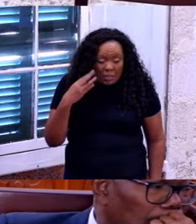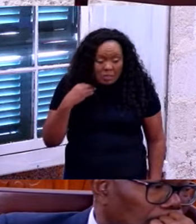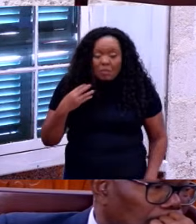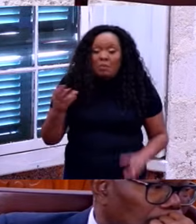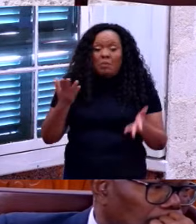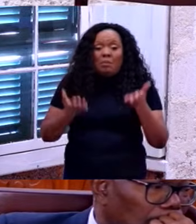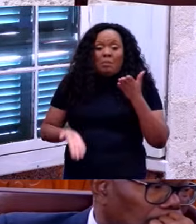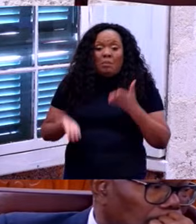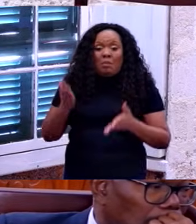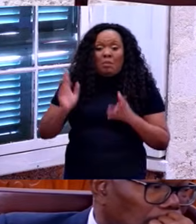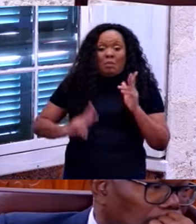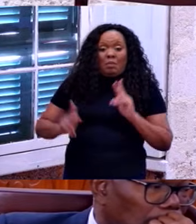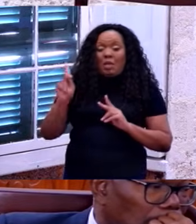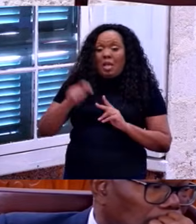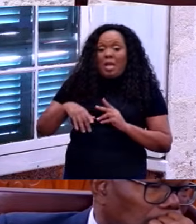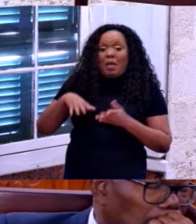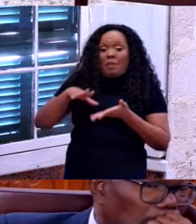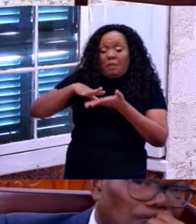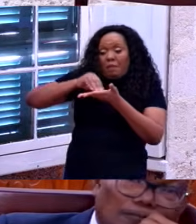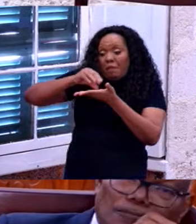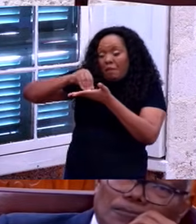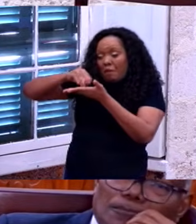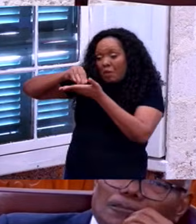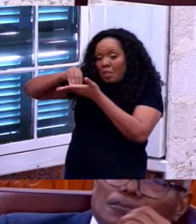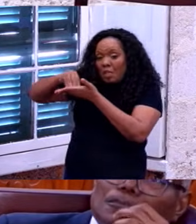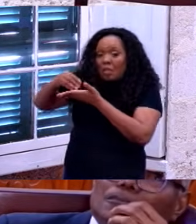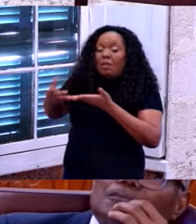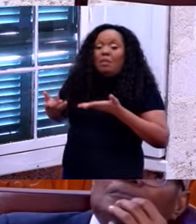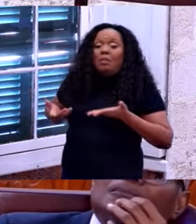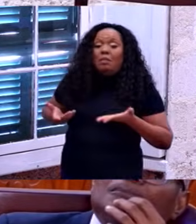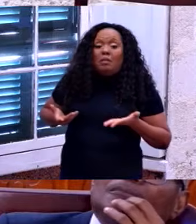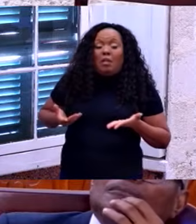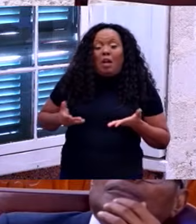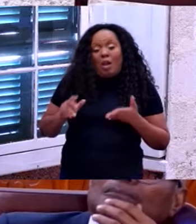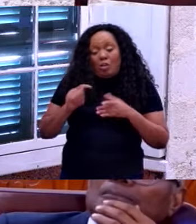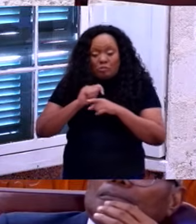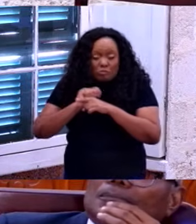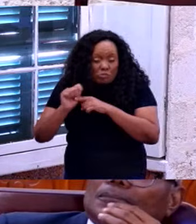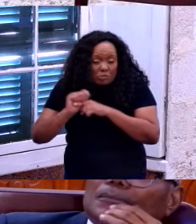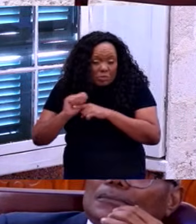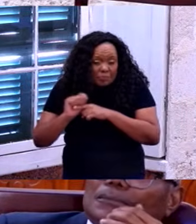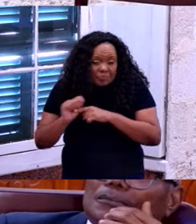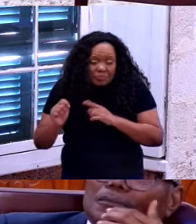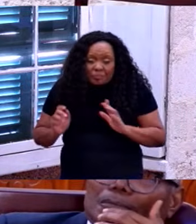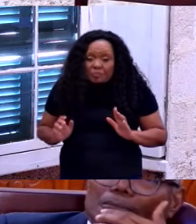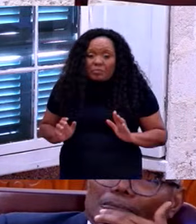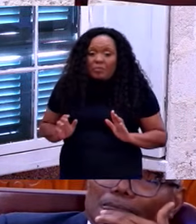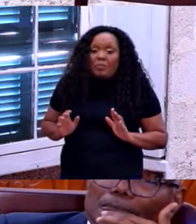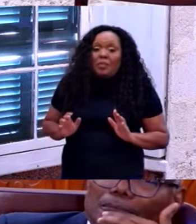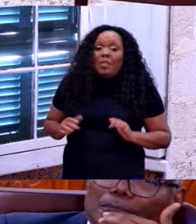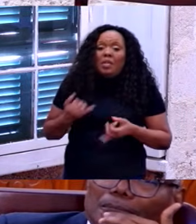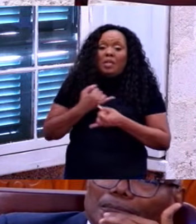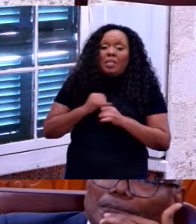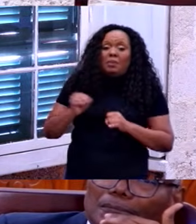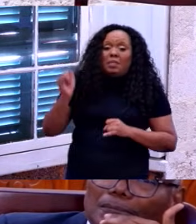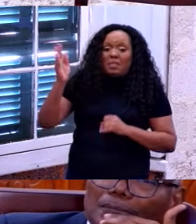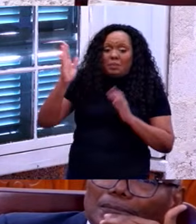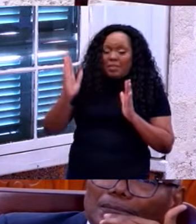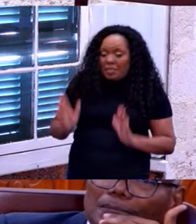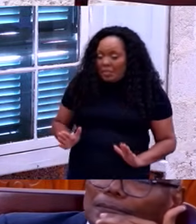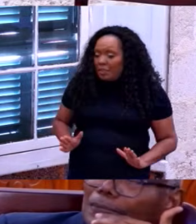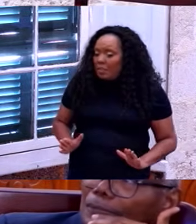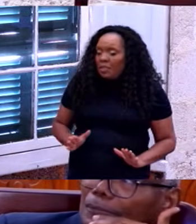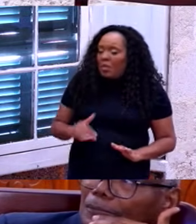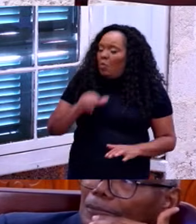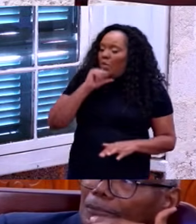may have to learn on the job, as indeed you do, or get training. So it is a person who is not elected